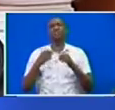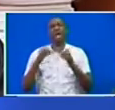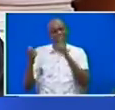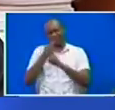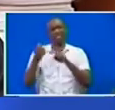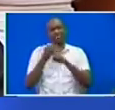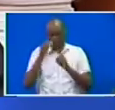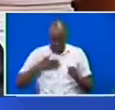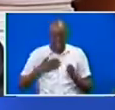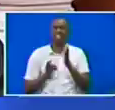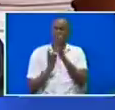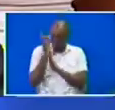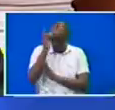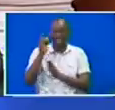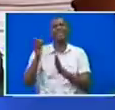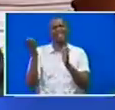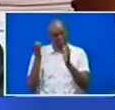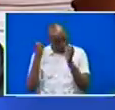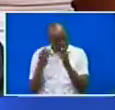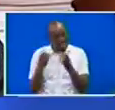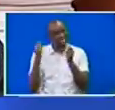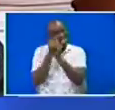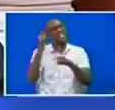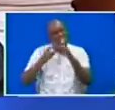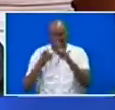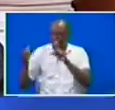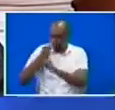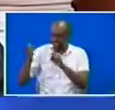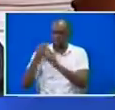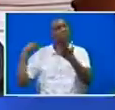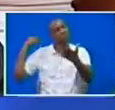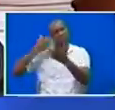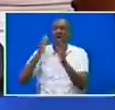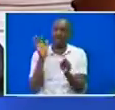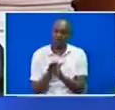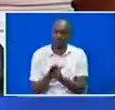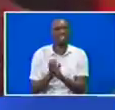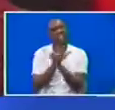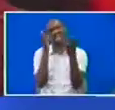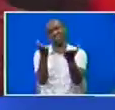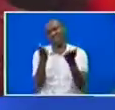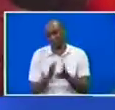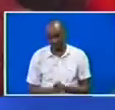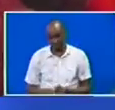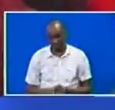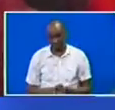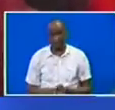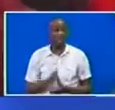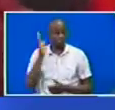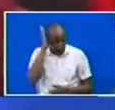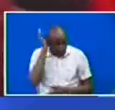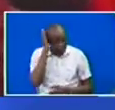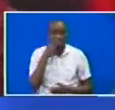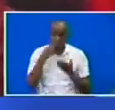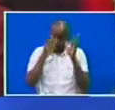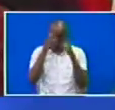My development records in the last 10 years in that constituency speaks for it. However, Duale has created a